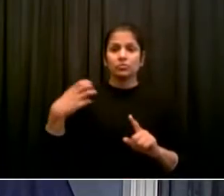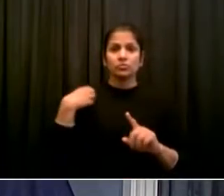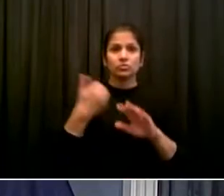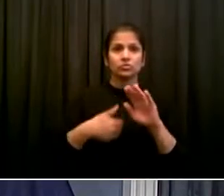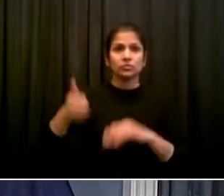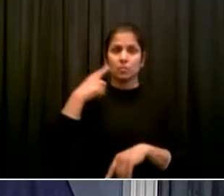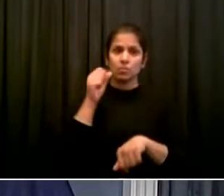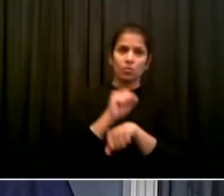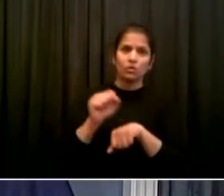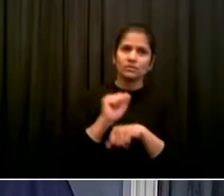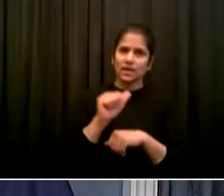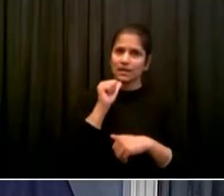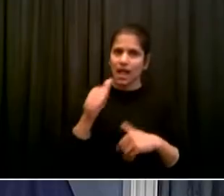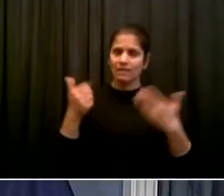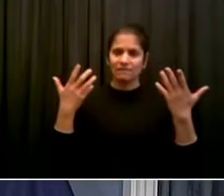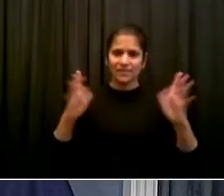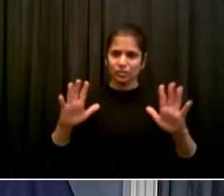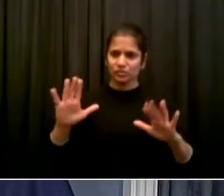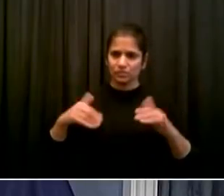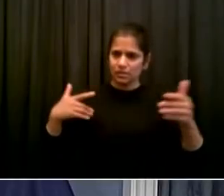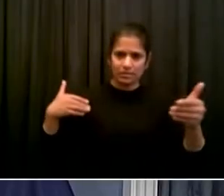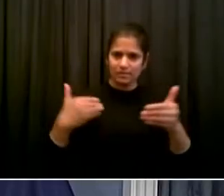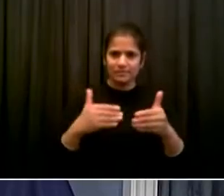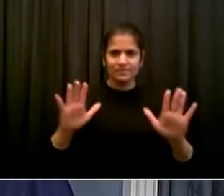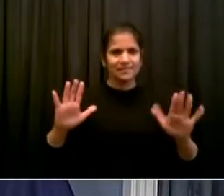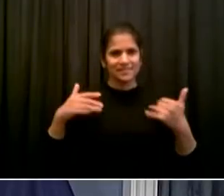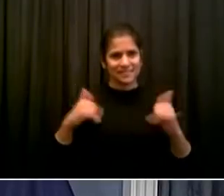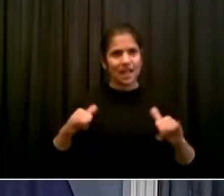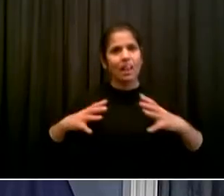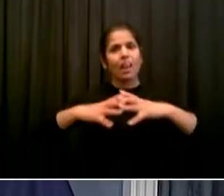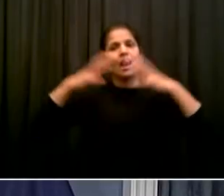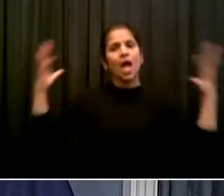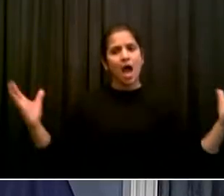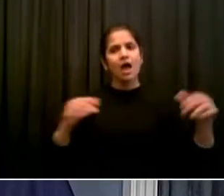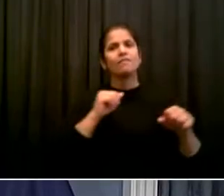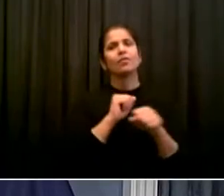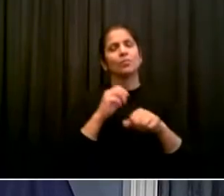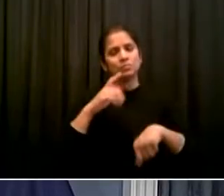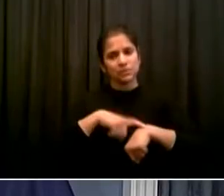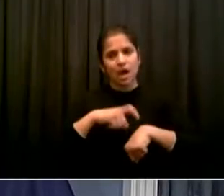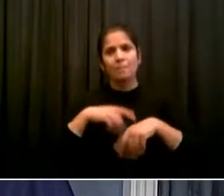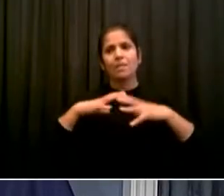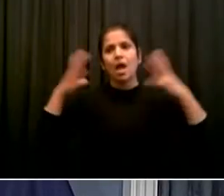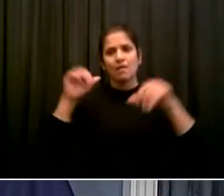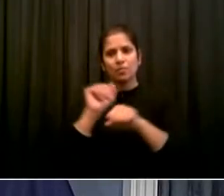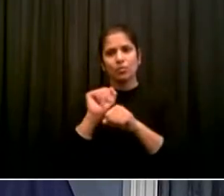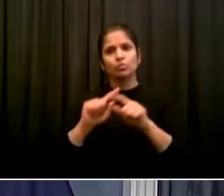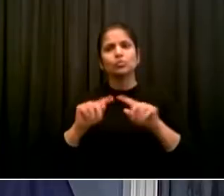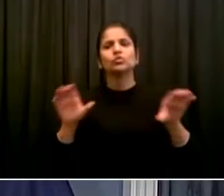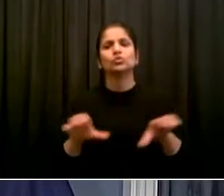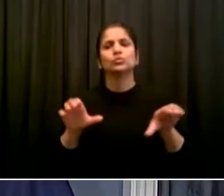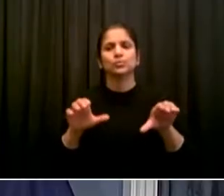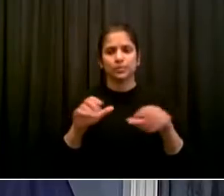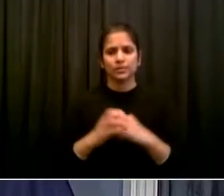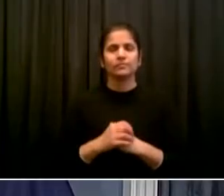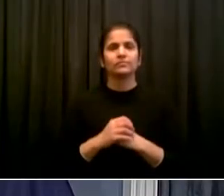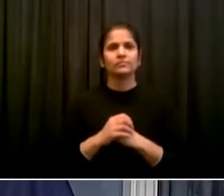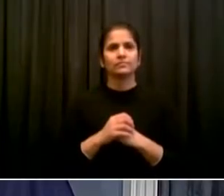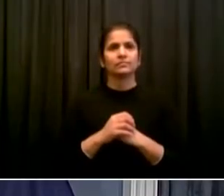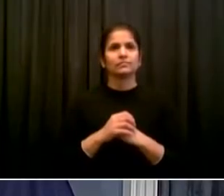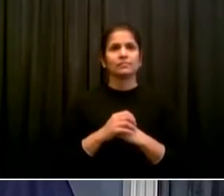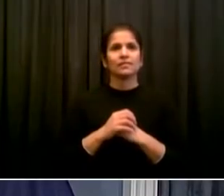With so much still to do, I'm encouraged by the themes of this proposed plan, centering on racialized policing, building trust in